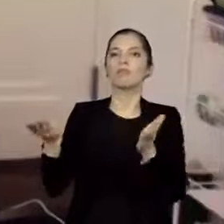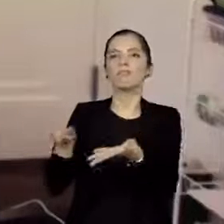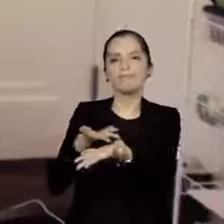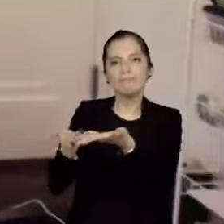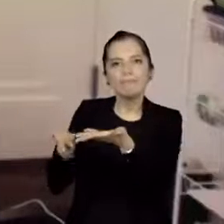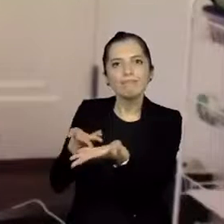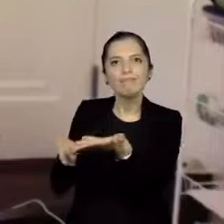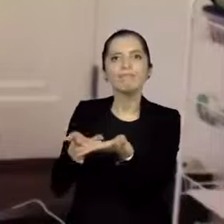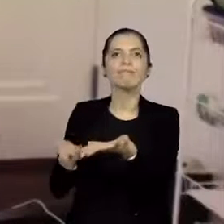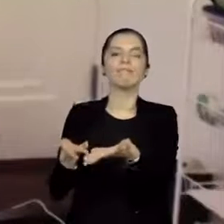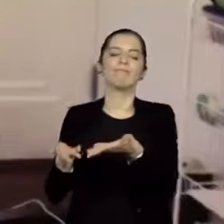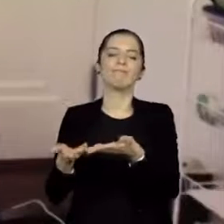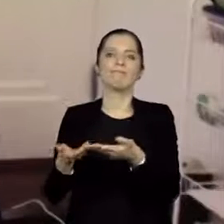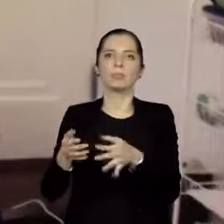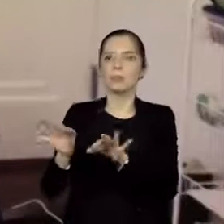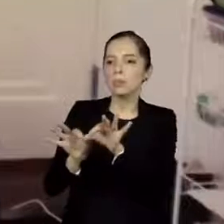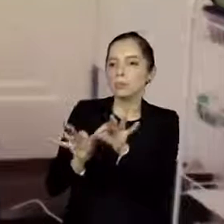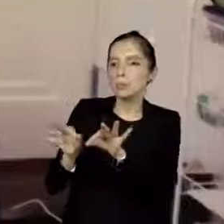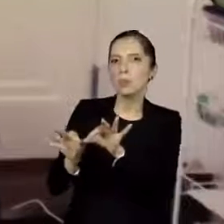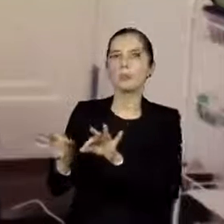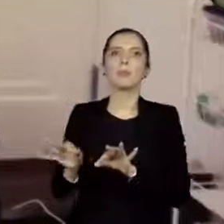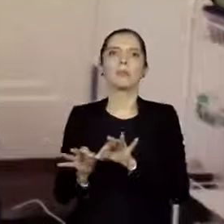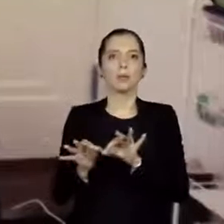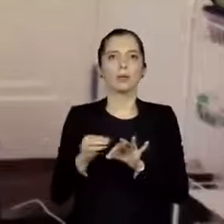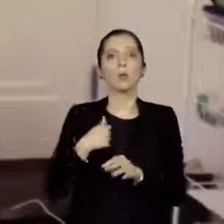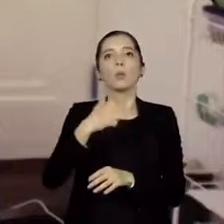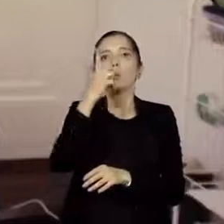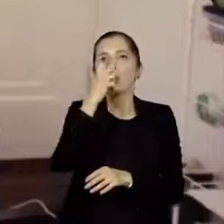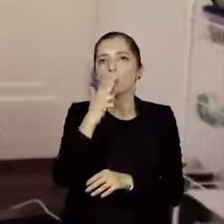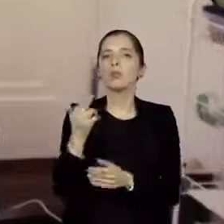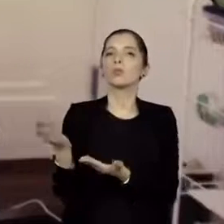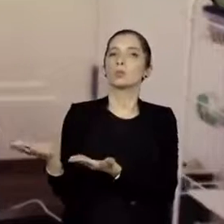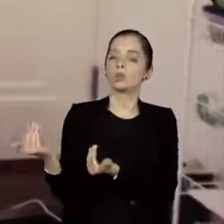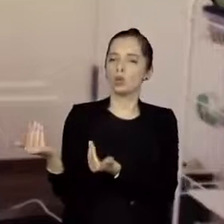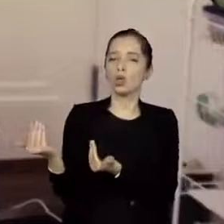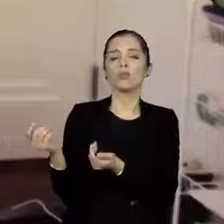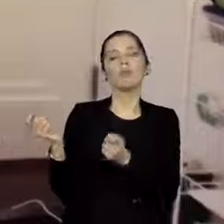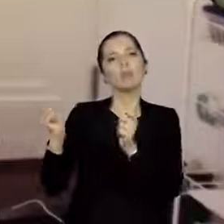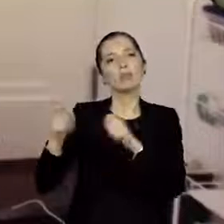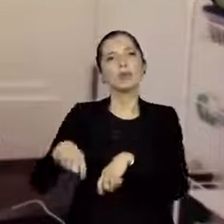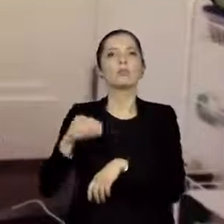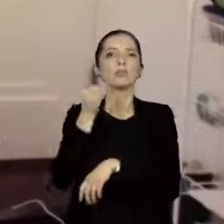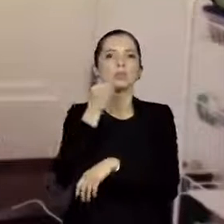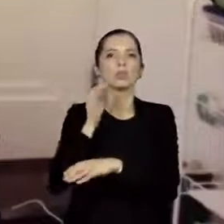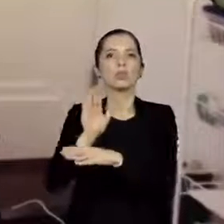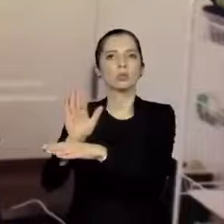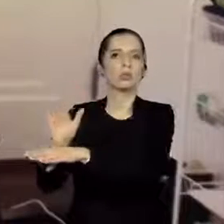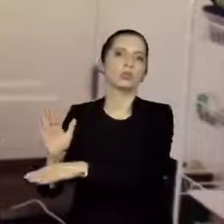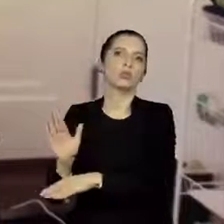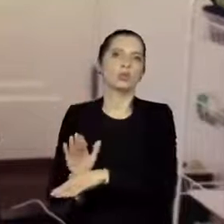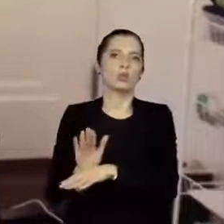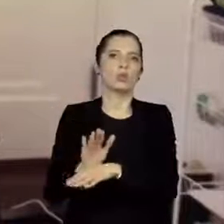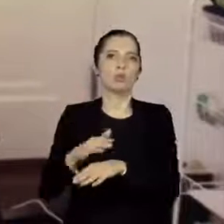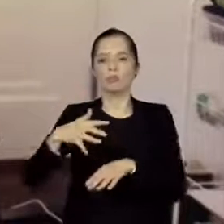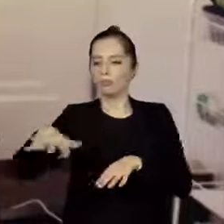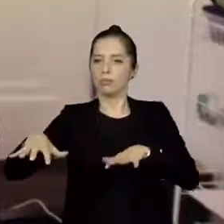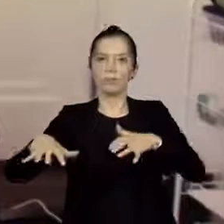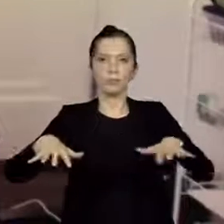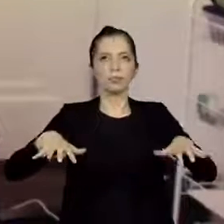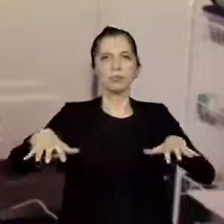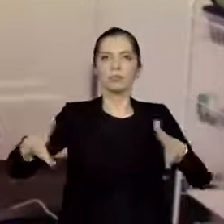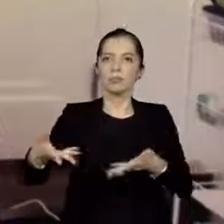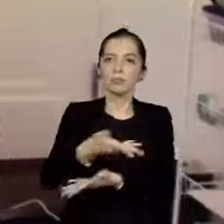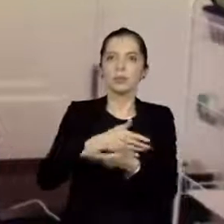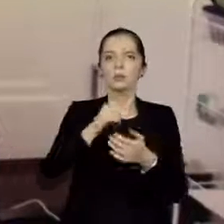and an open structure. And I think that's where young people really can help. Young people on both sides, whether Protestant